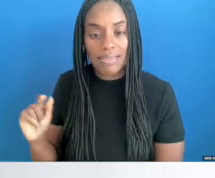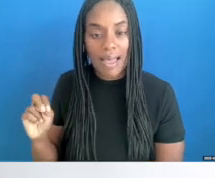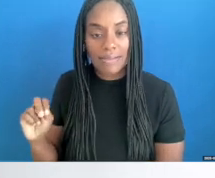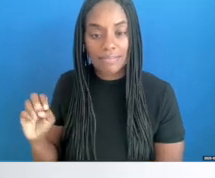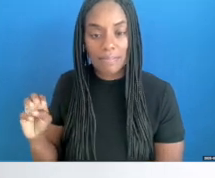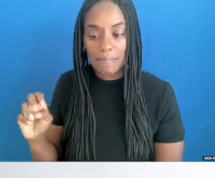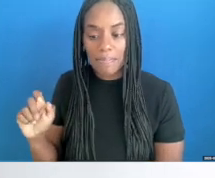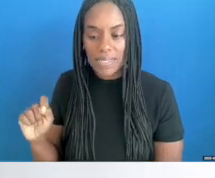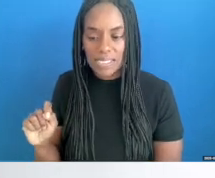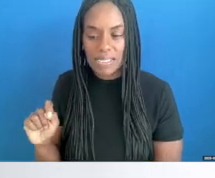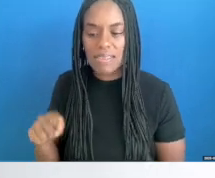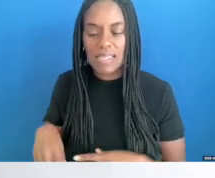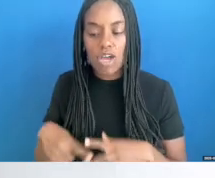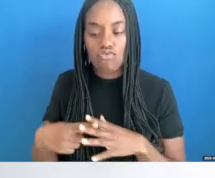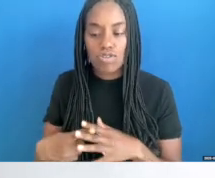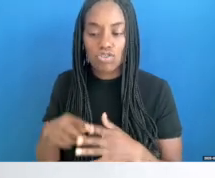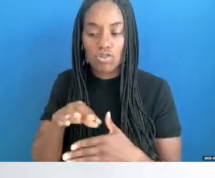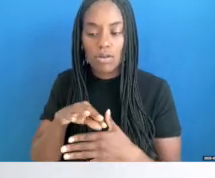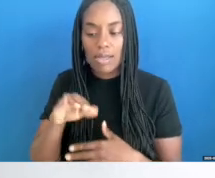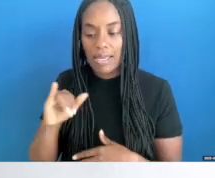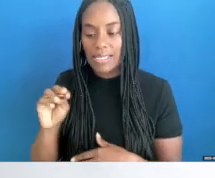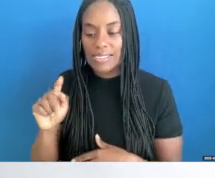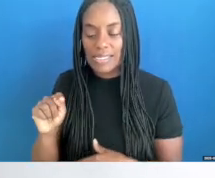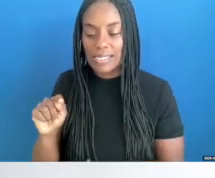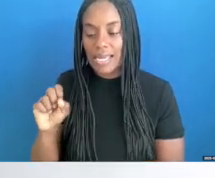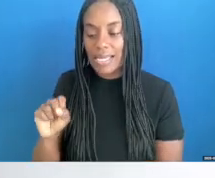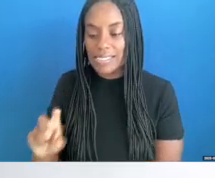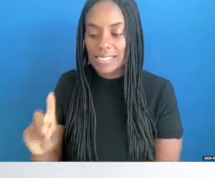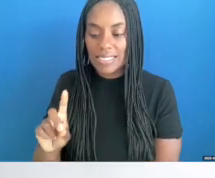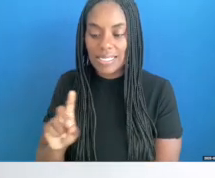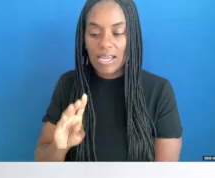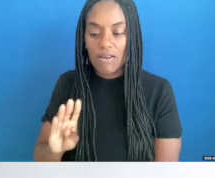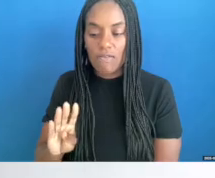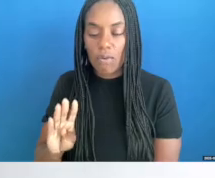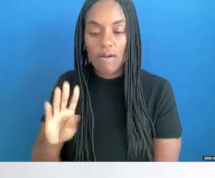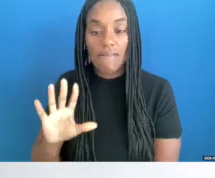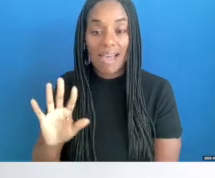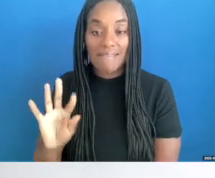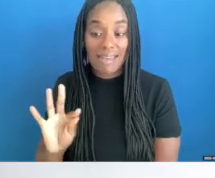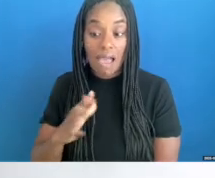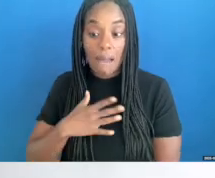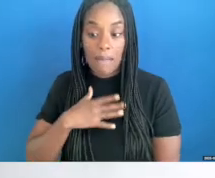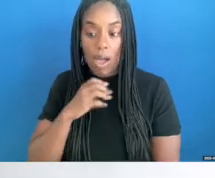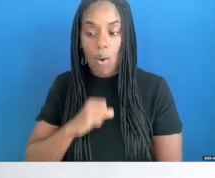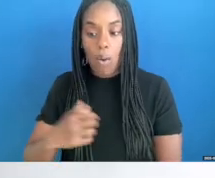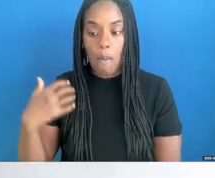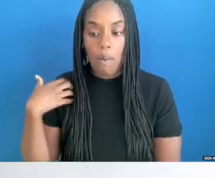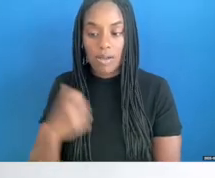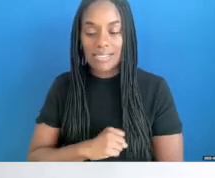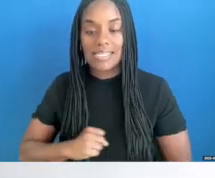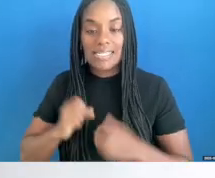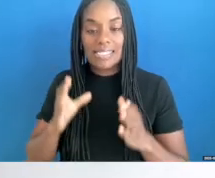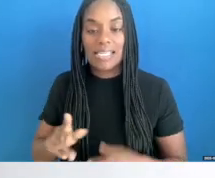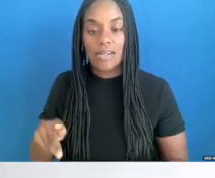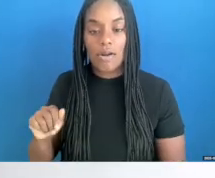459 by my old boss, Senator Pavley, had really the kind of what was the genesis of the Clean